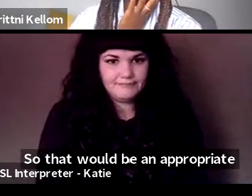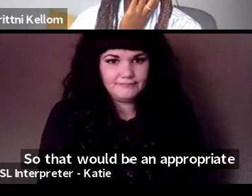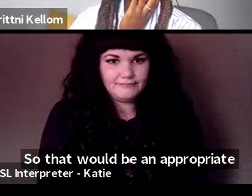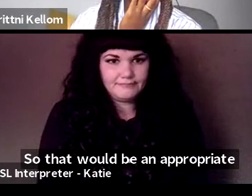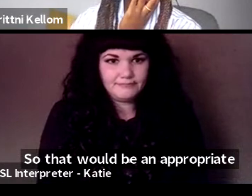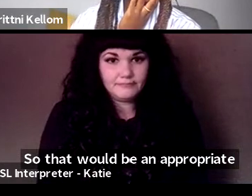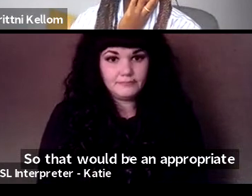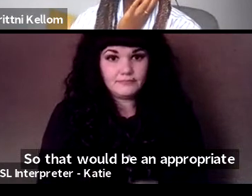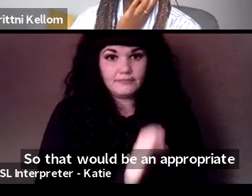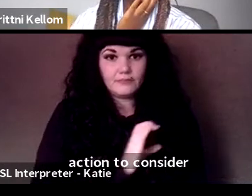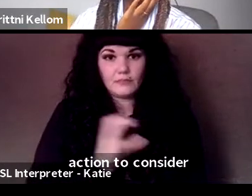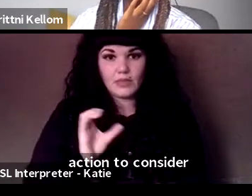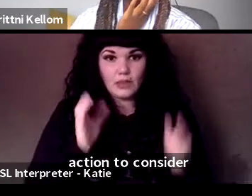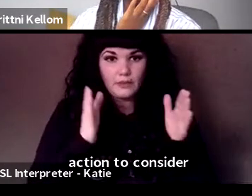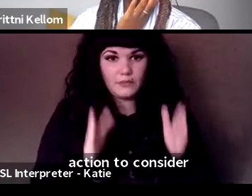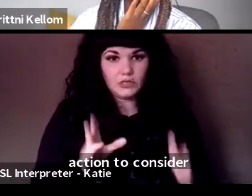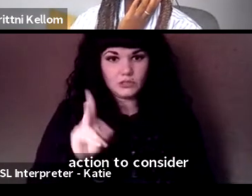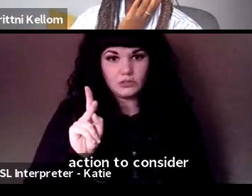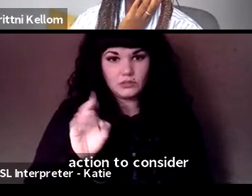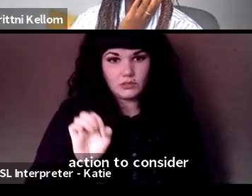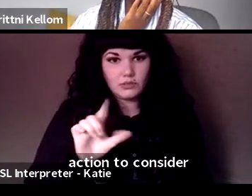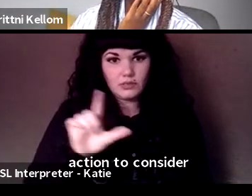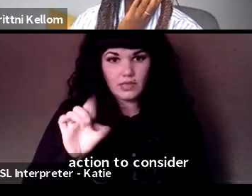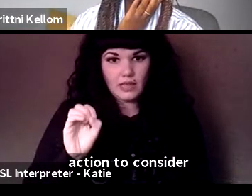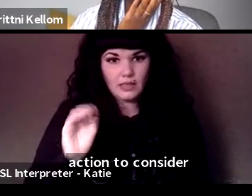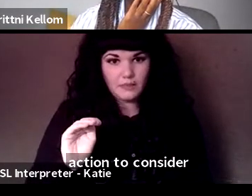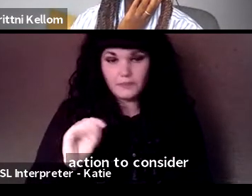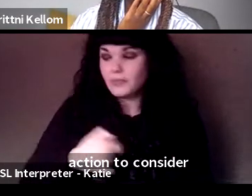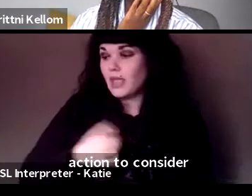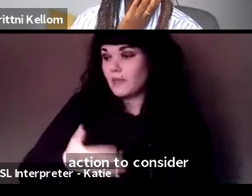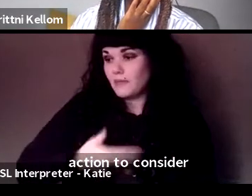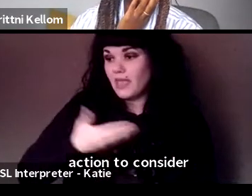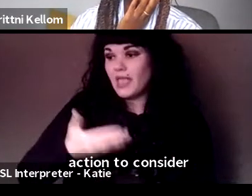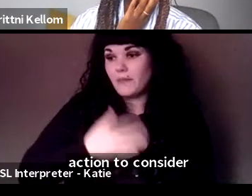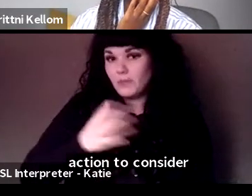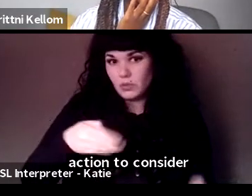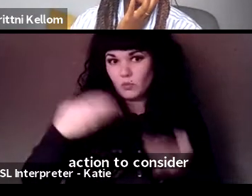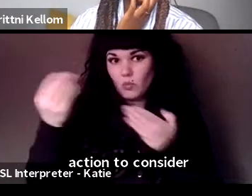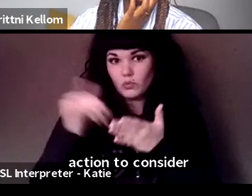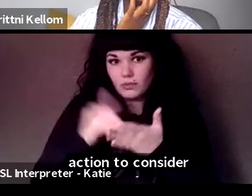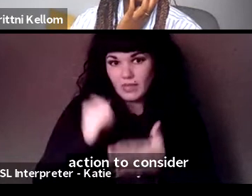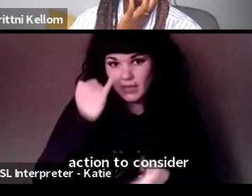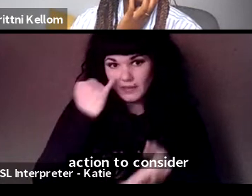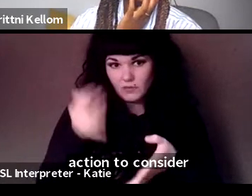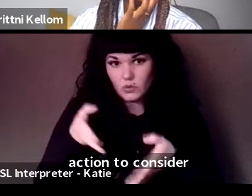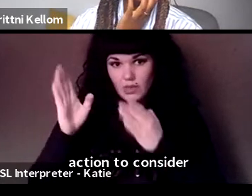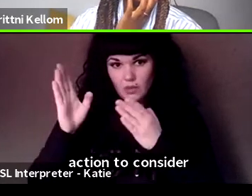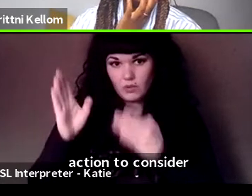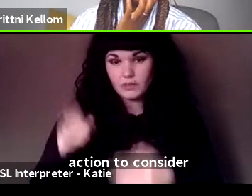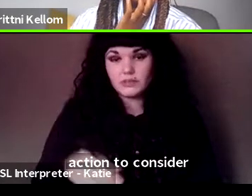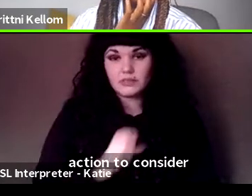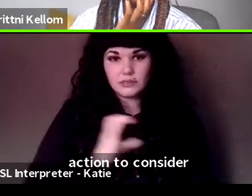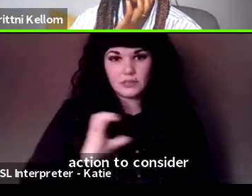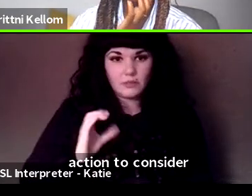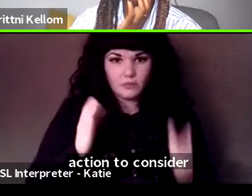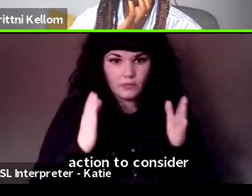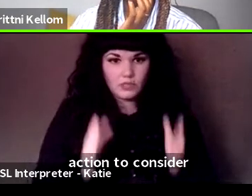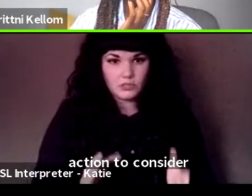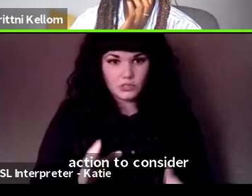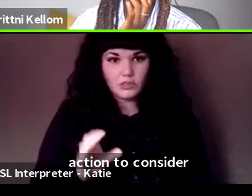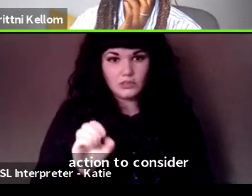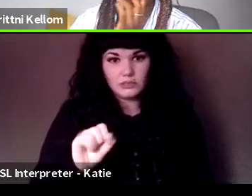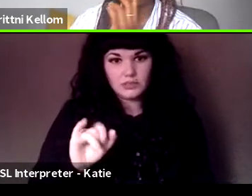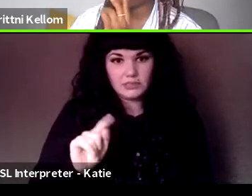Commissioner Kellum. Yes. I am happy to make that motion if you would allow it. This is Commissioner Yes. Zatella. Mm-hmm. So I would make a motion